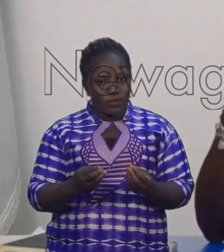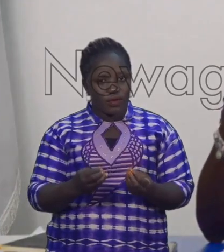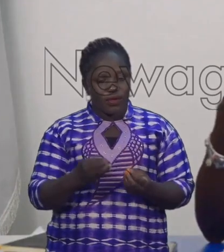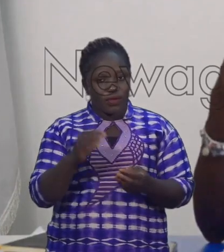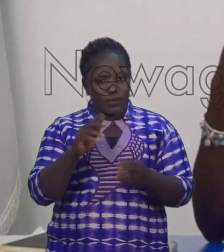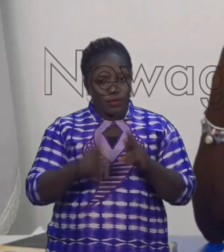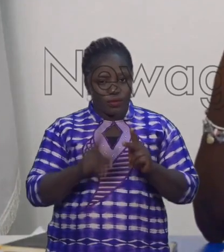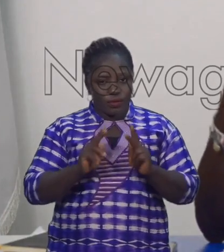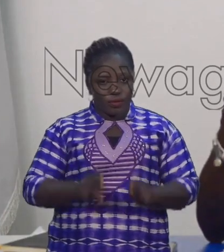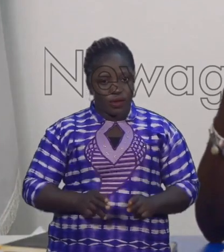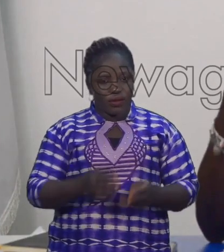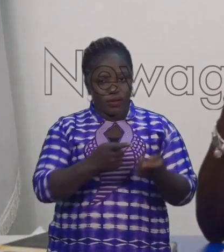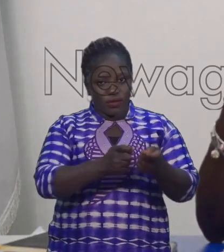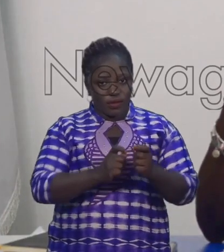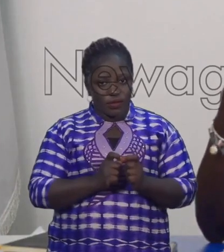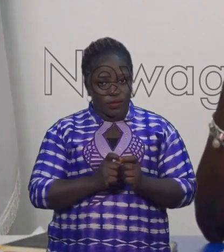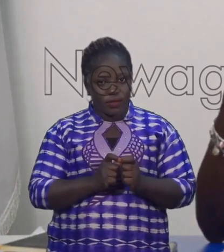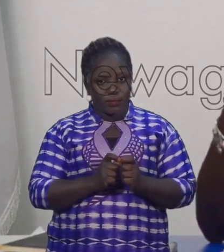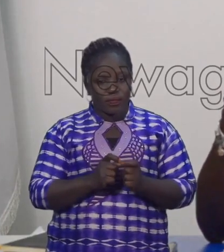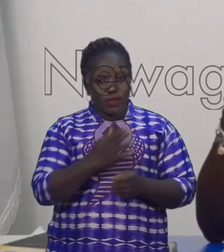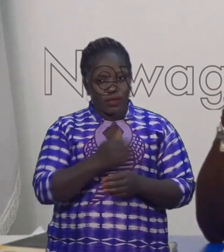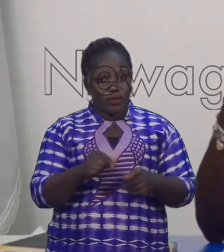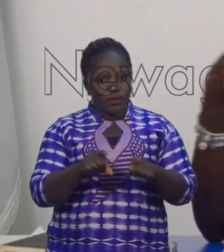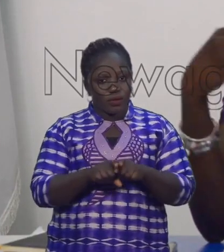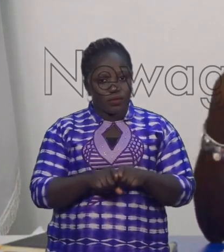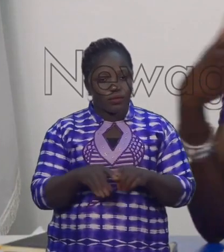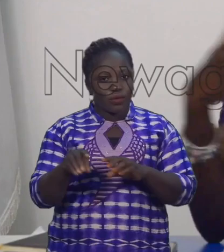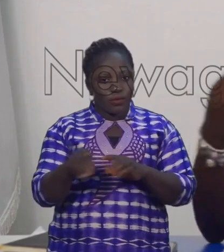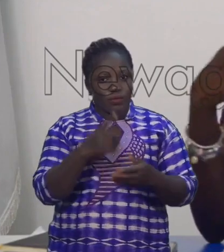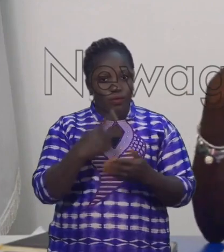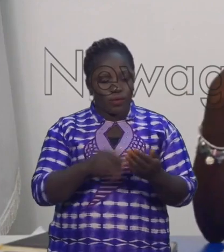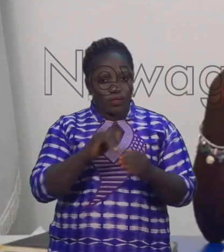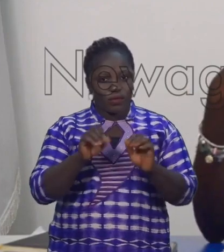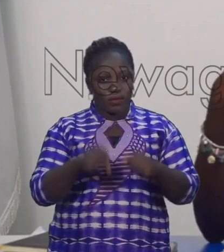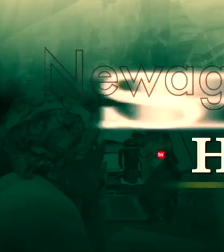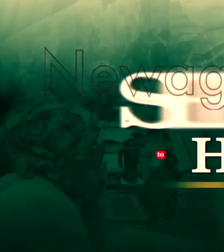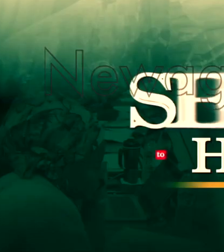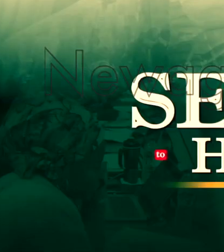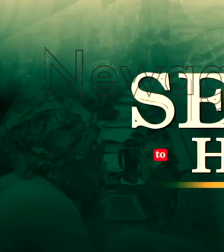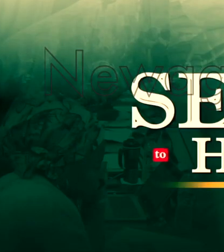we also have to focus on what is happening to us, you know, right here at home.